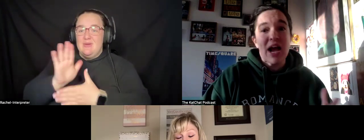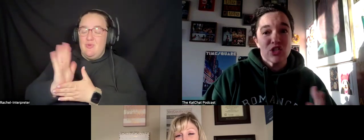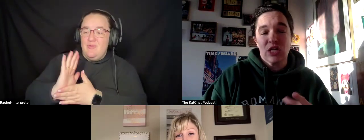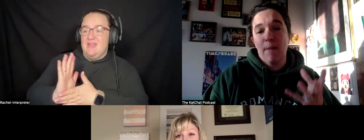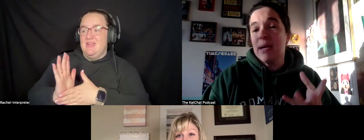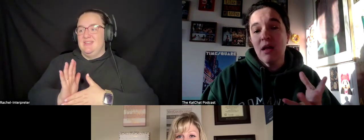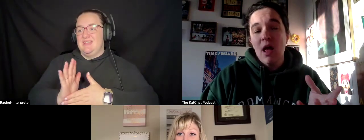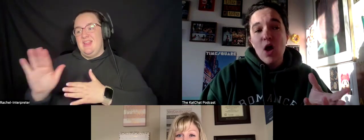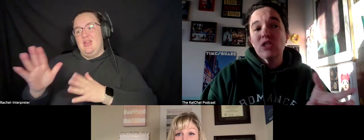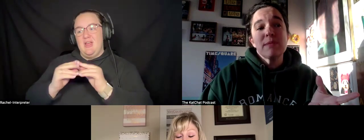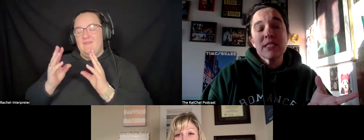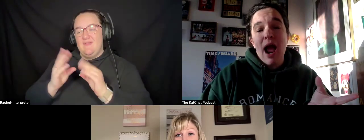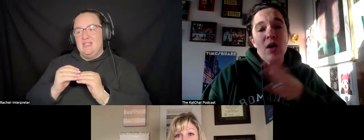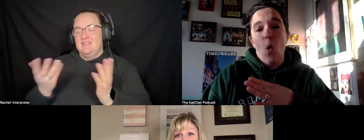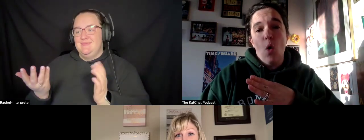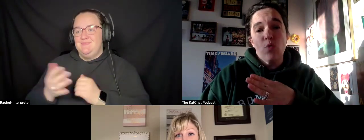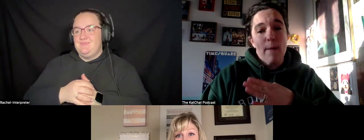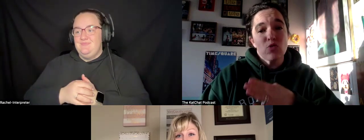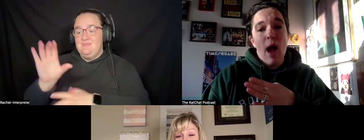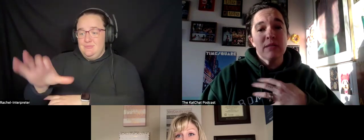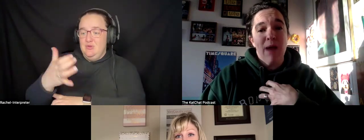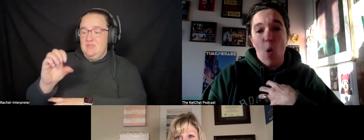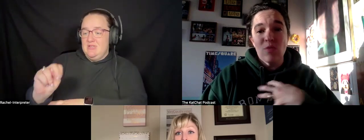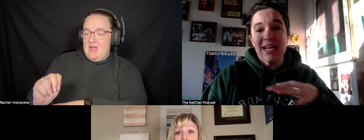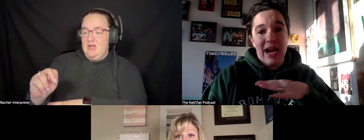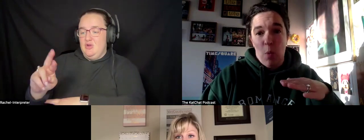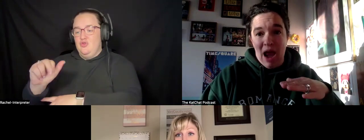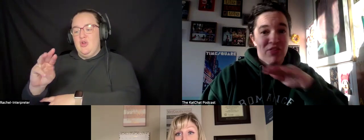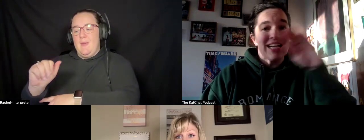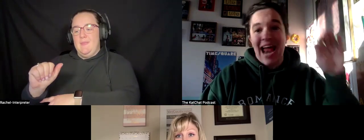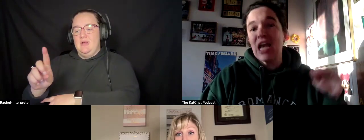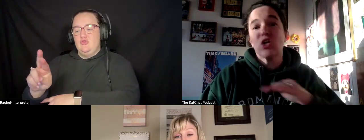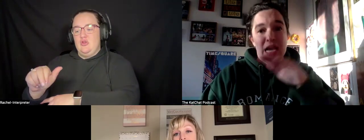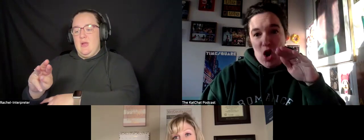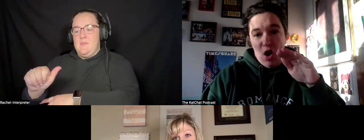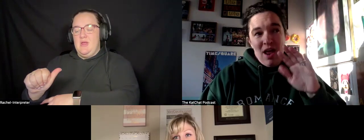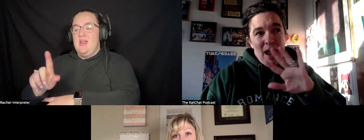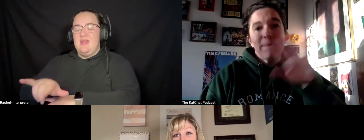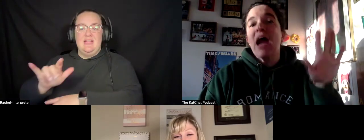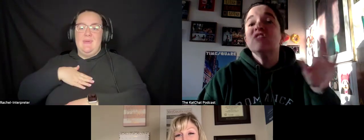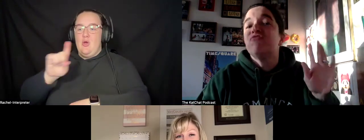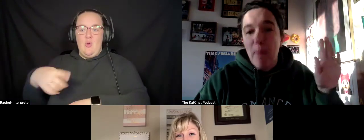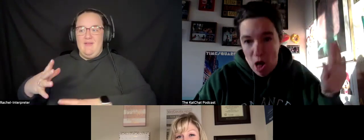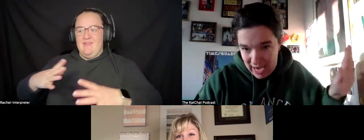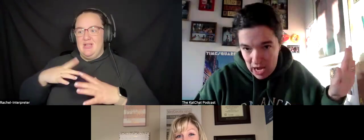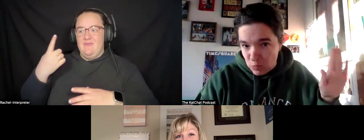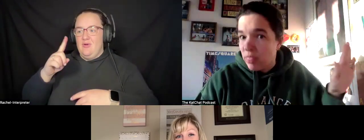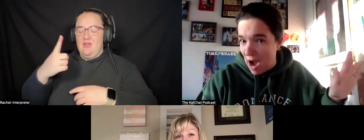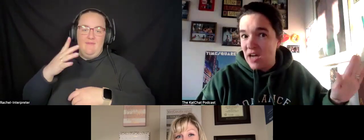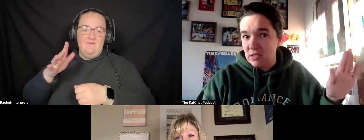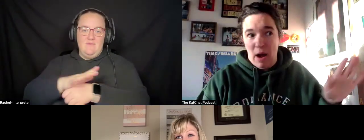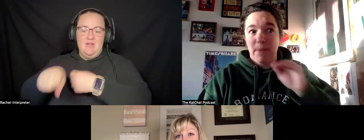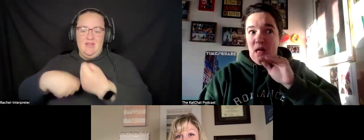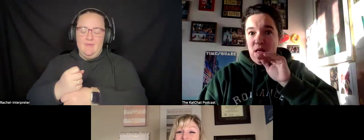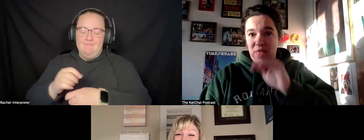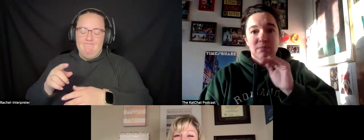and conventions. I mean, Christmas or Robert Drama is my only getaway for the Italian year. Minor football games with